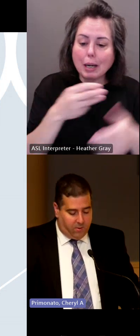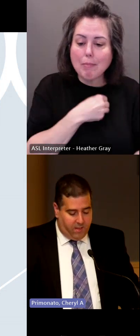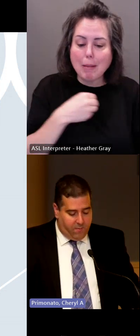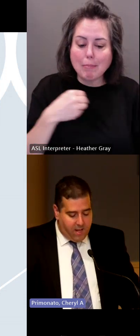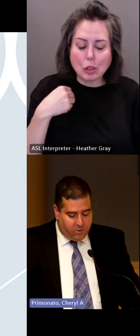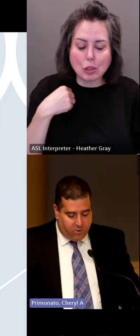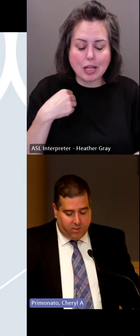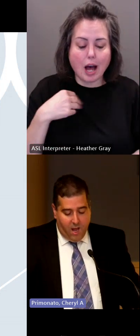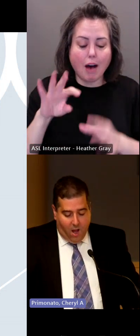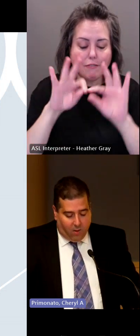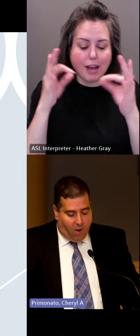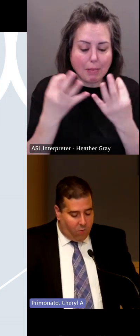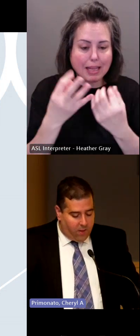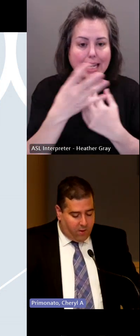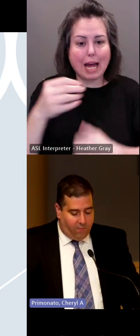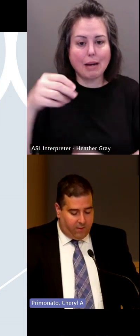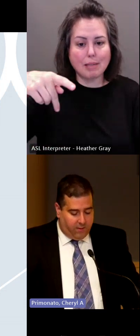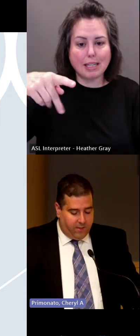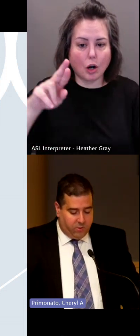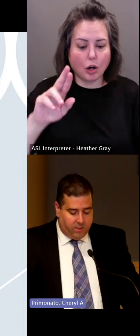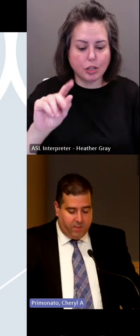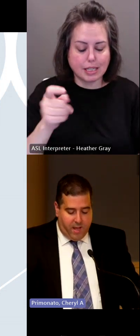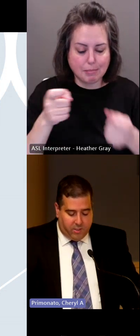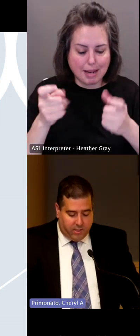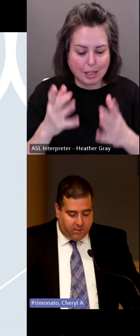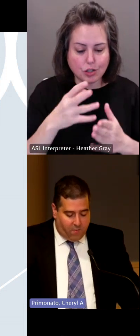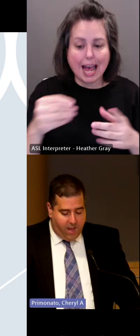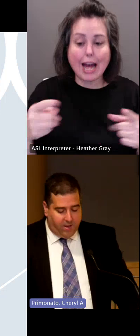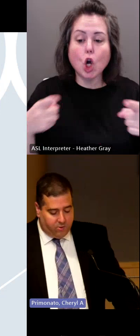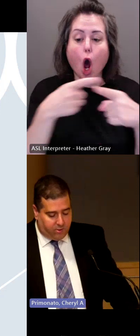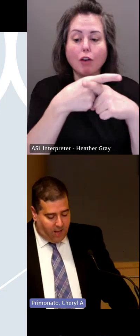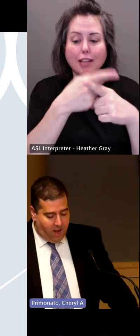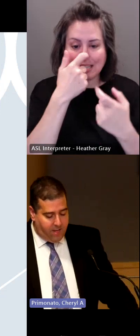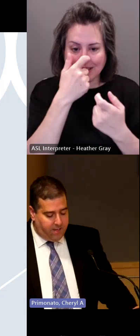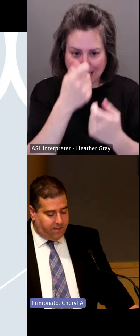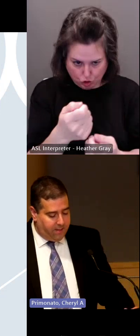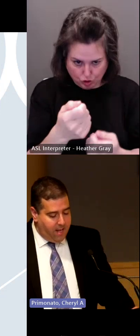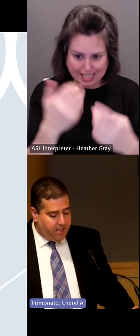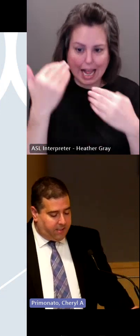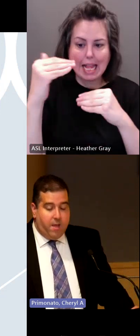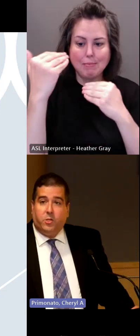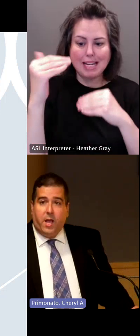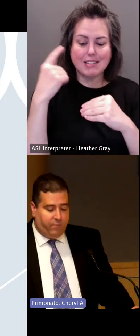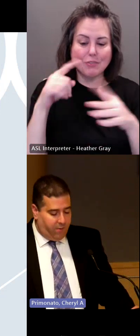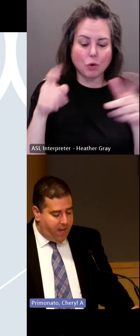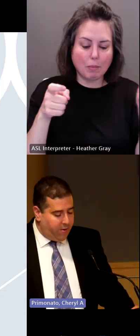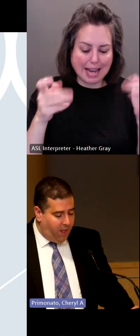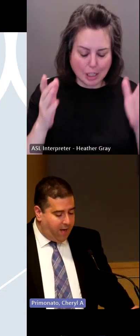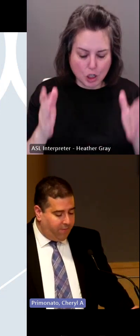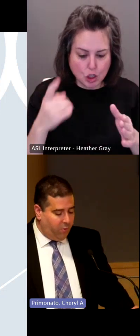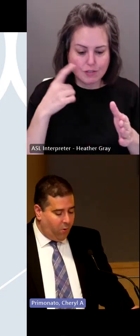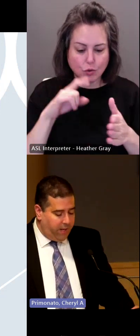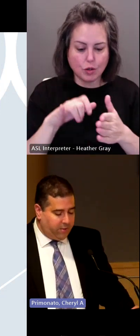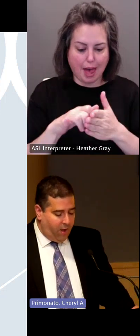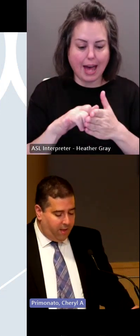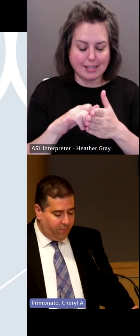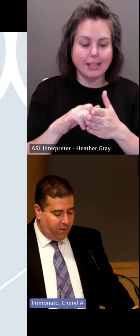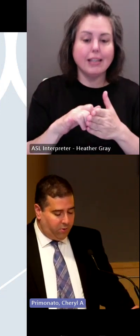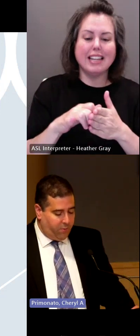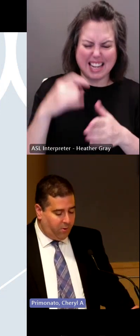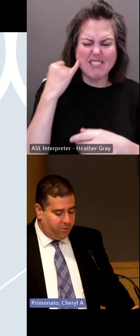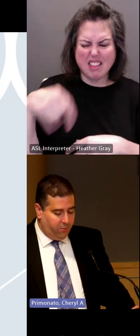existing PRT managers, along with conflict of interest limitations on managers being in the same chain of command or line of authority